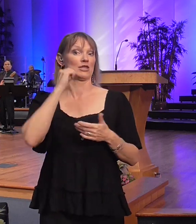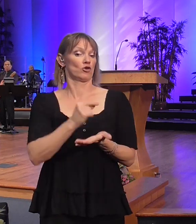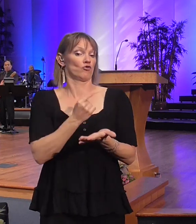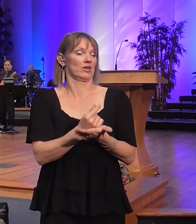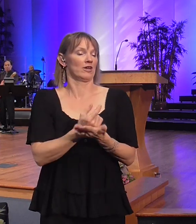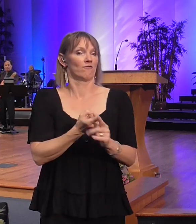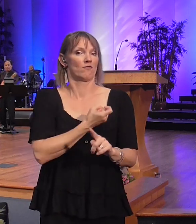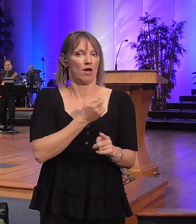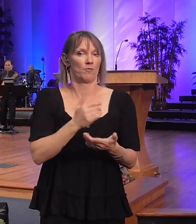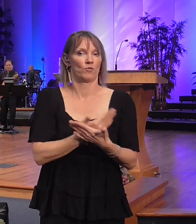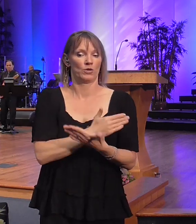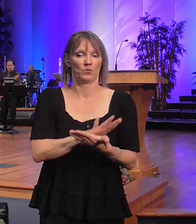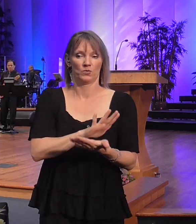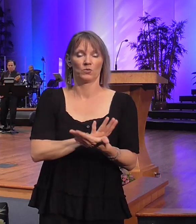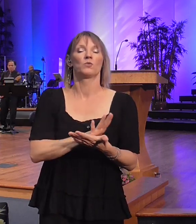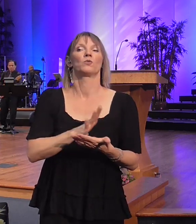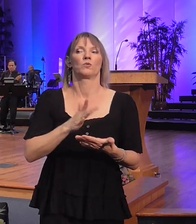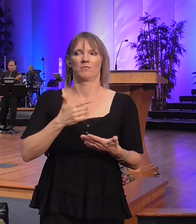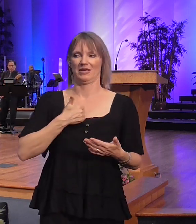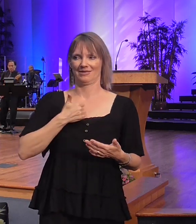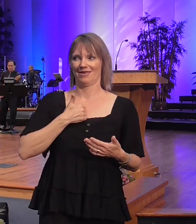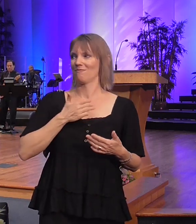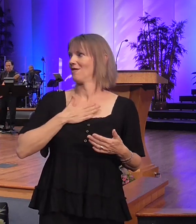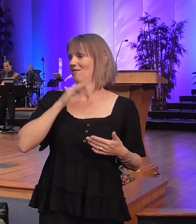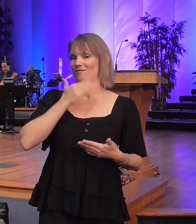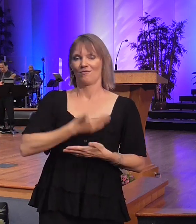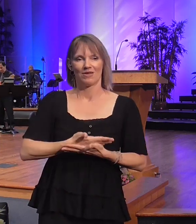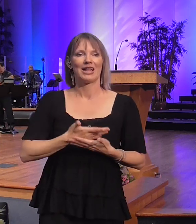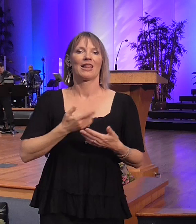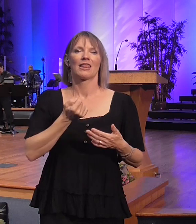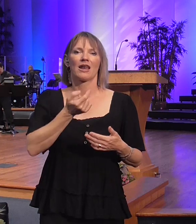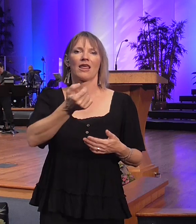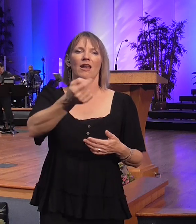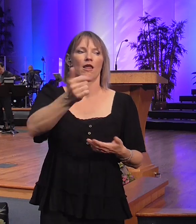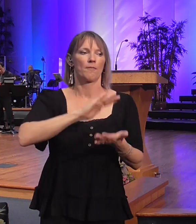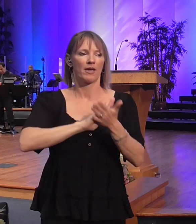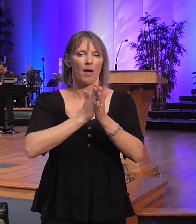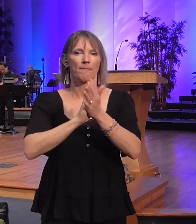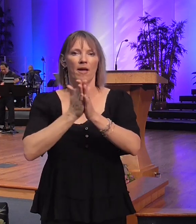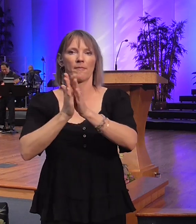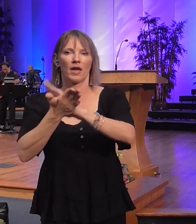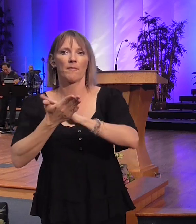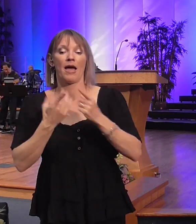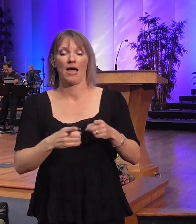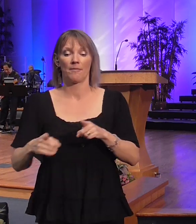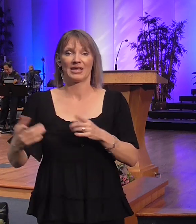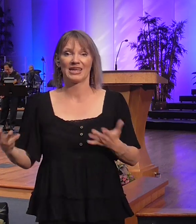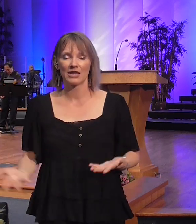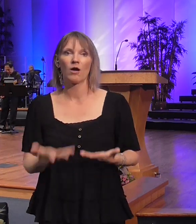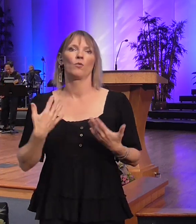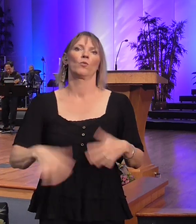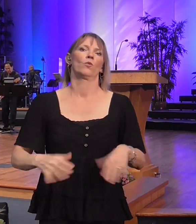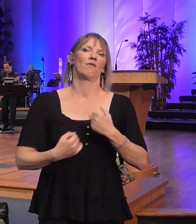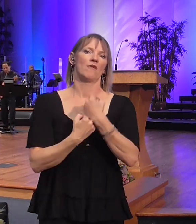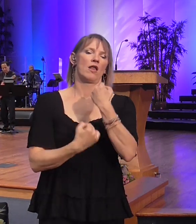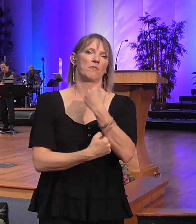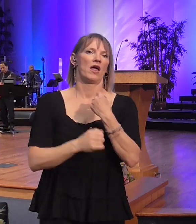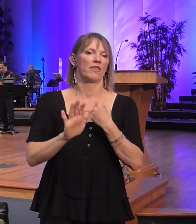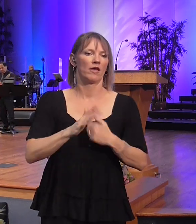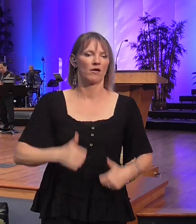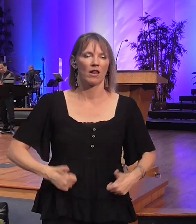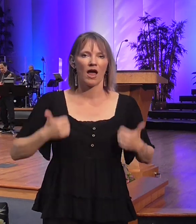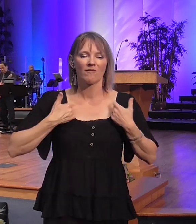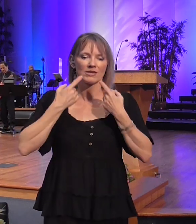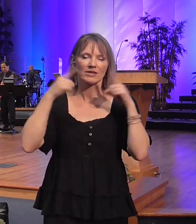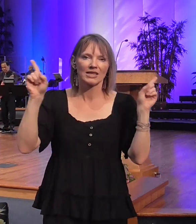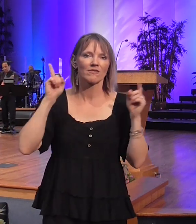preschool. What I know is that those little bits of becoming that happen early in their life here are so fundamental to their successful life later. And it's this